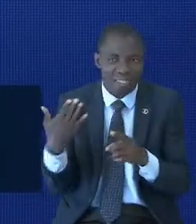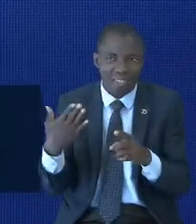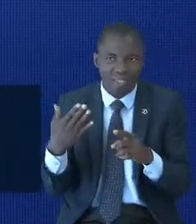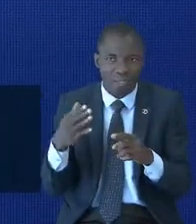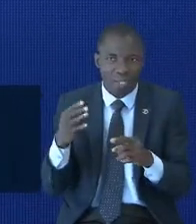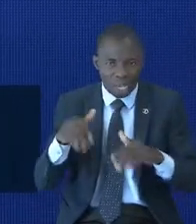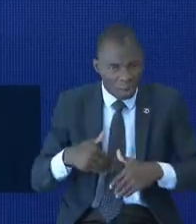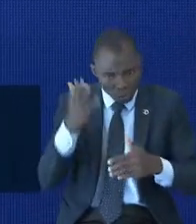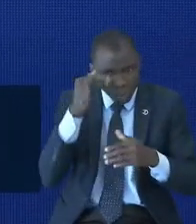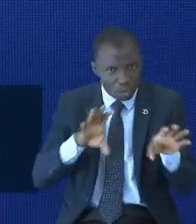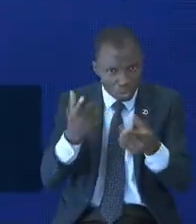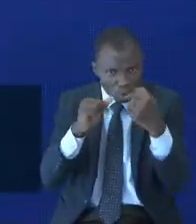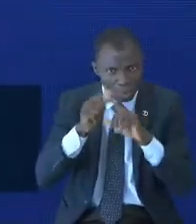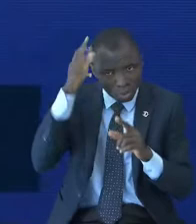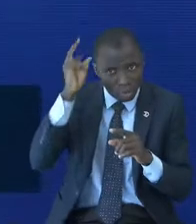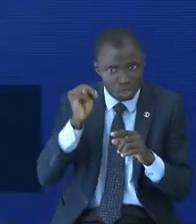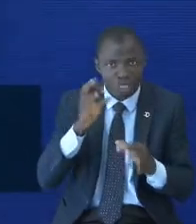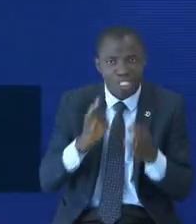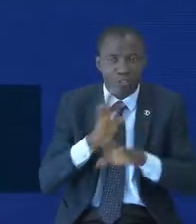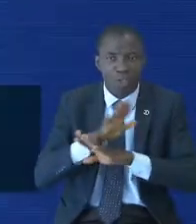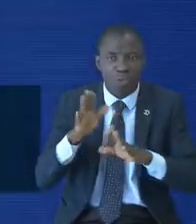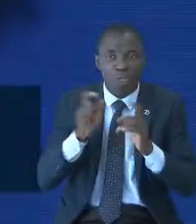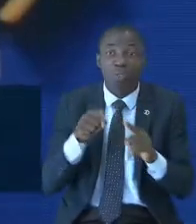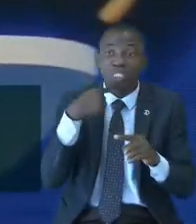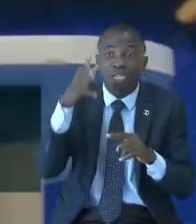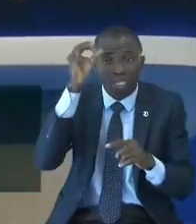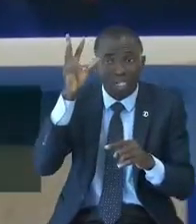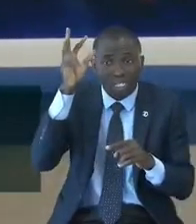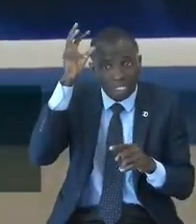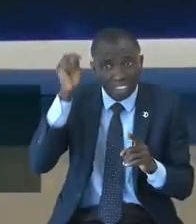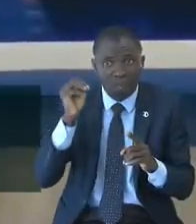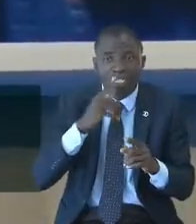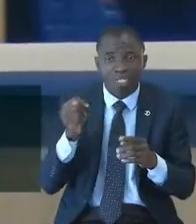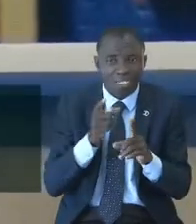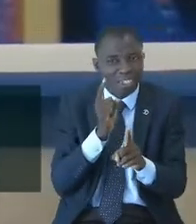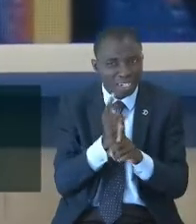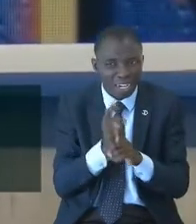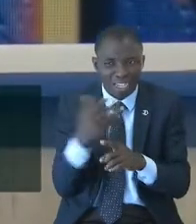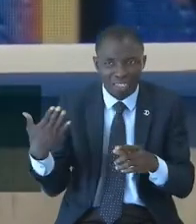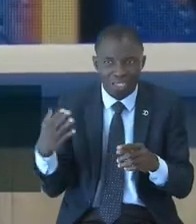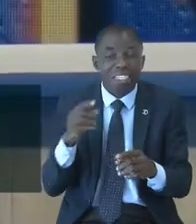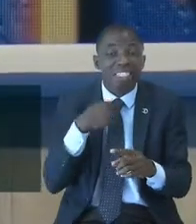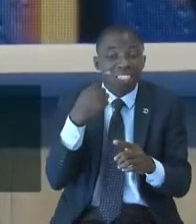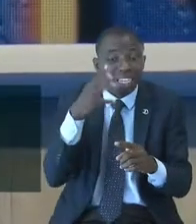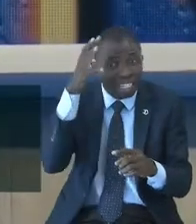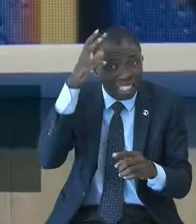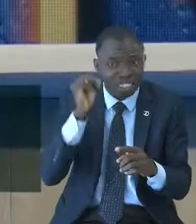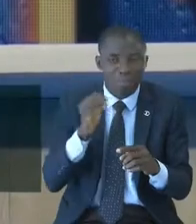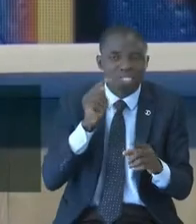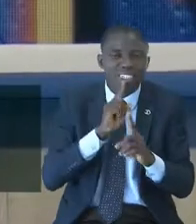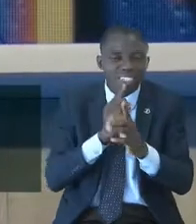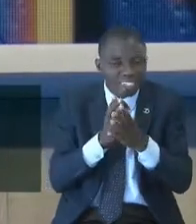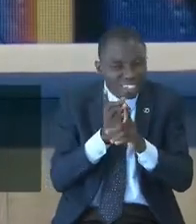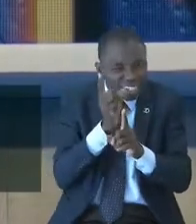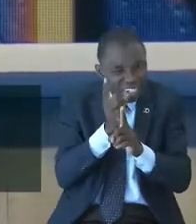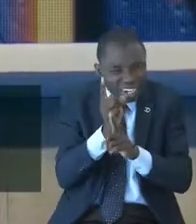didn't want to tell him the right thing? Tell him exactly where you ache, where your pain is.